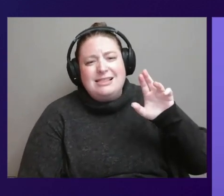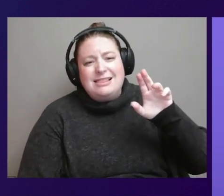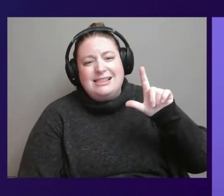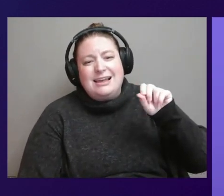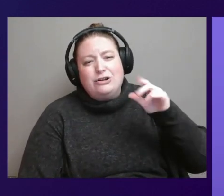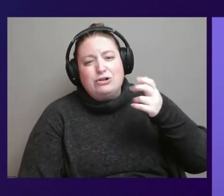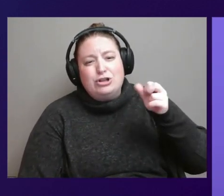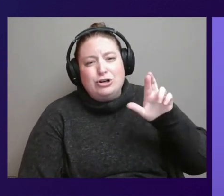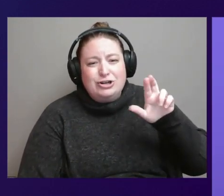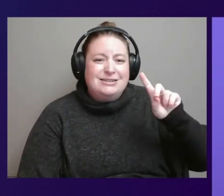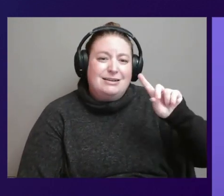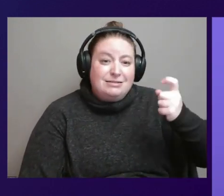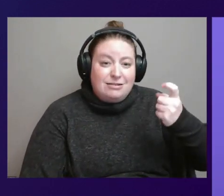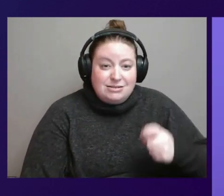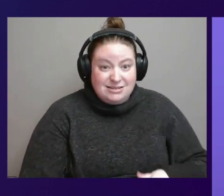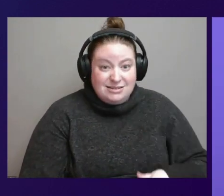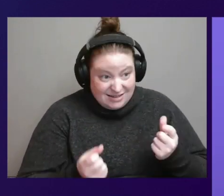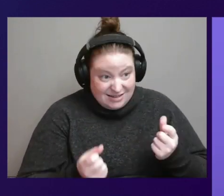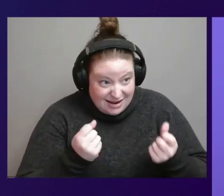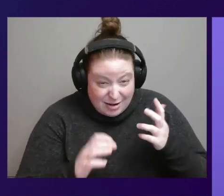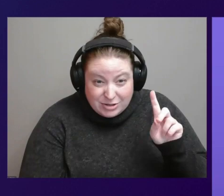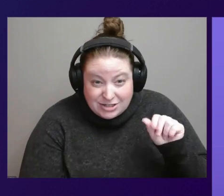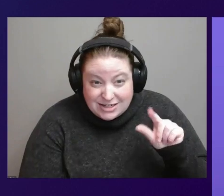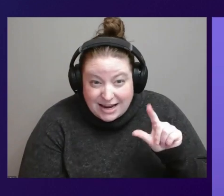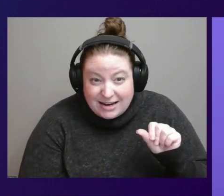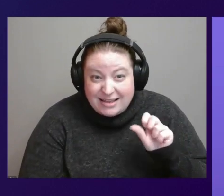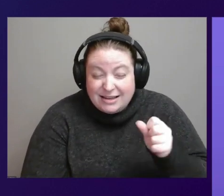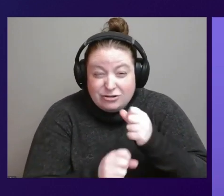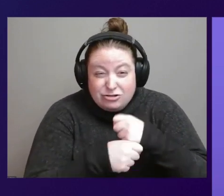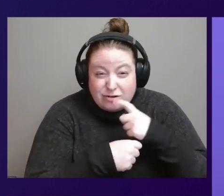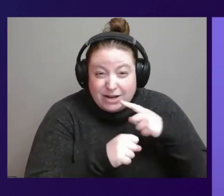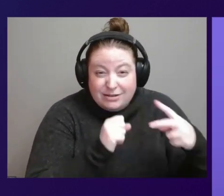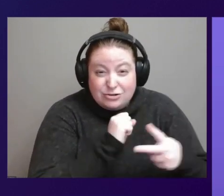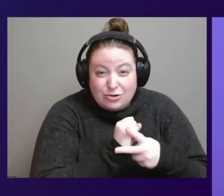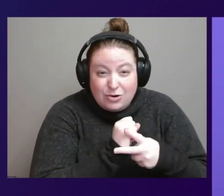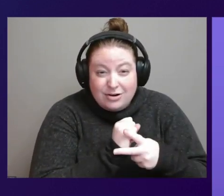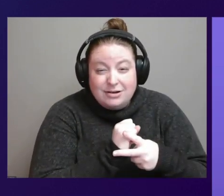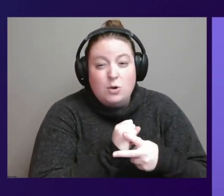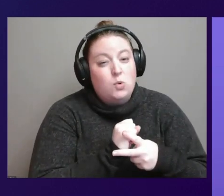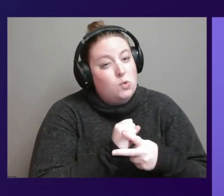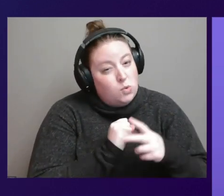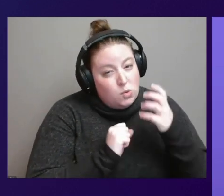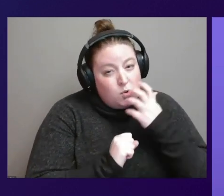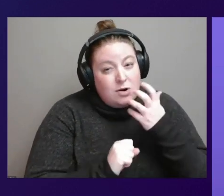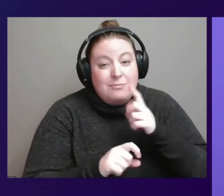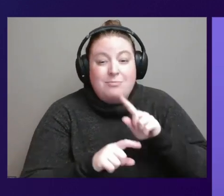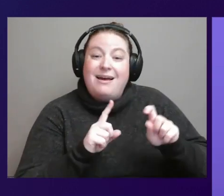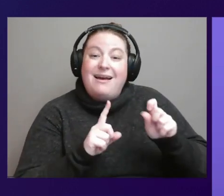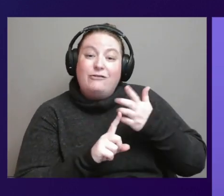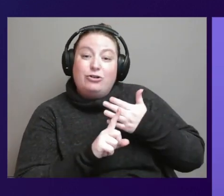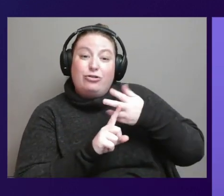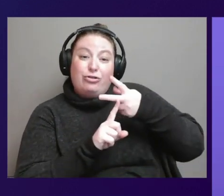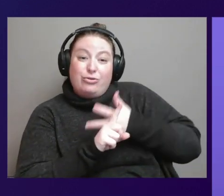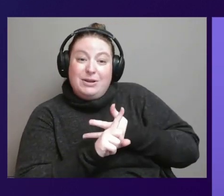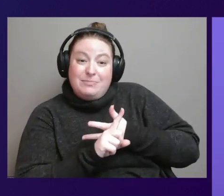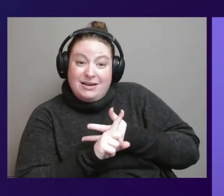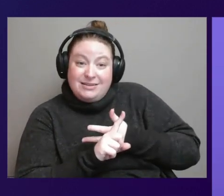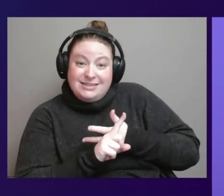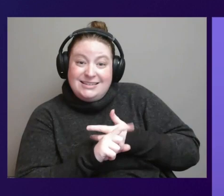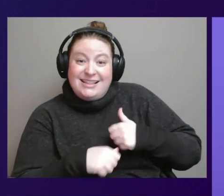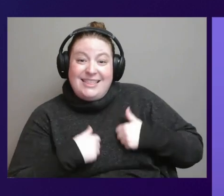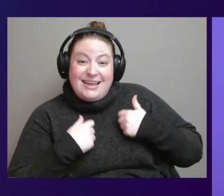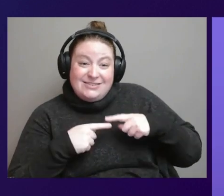imagine how much data they generate and store. But after only 3 months of using S3 intelligent tiering and lifecycle policies, they were